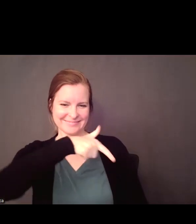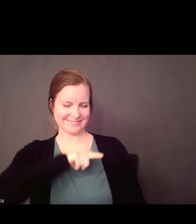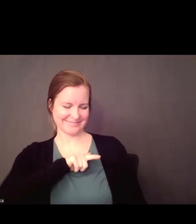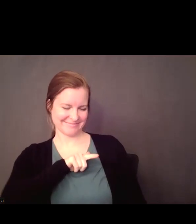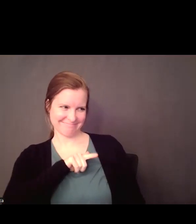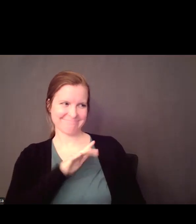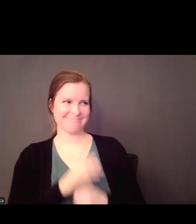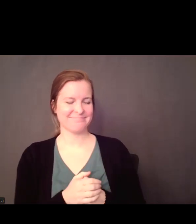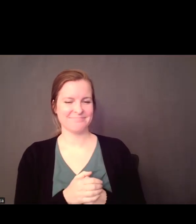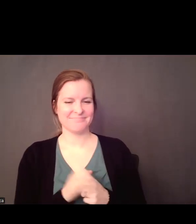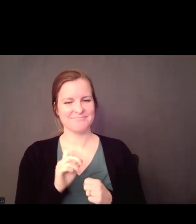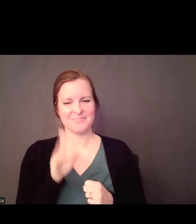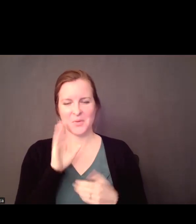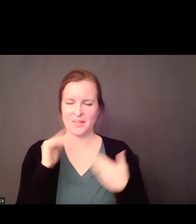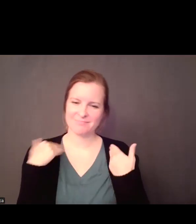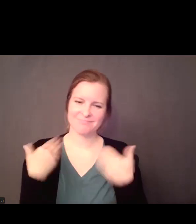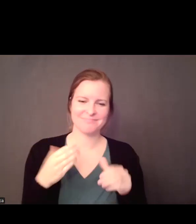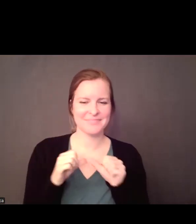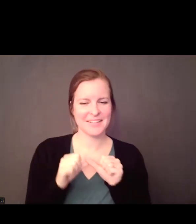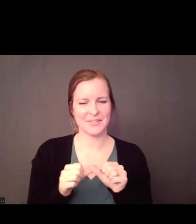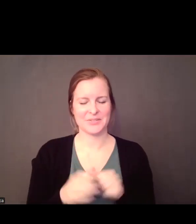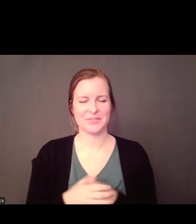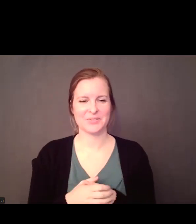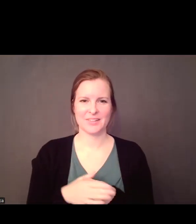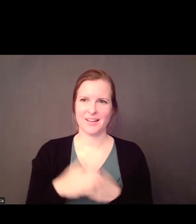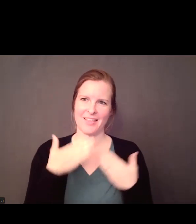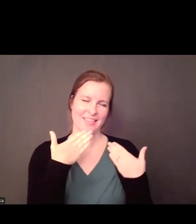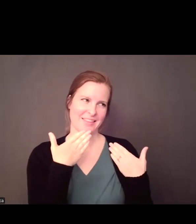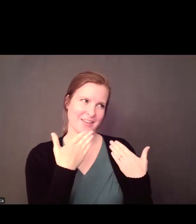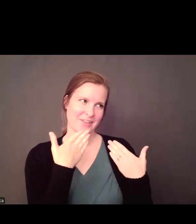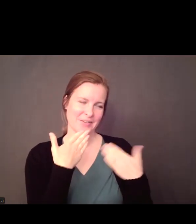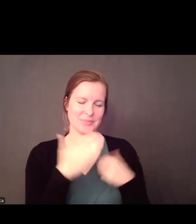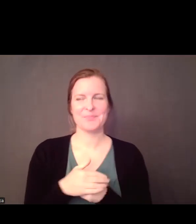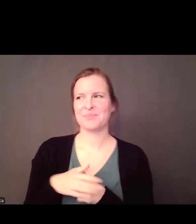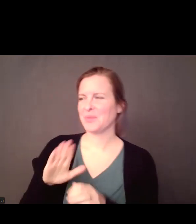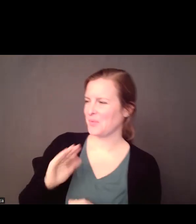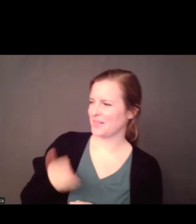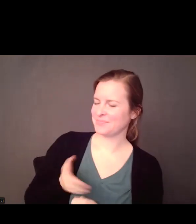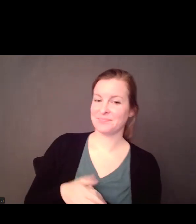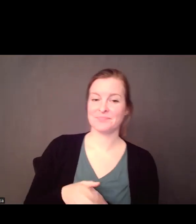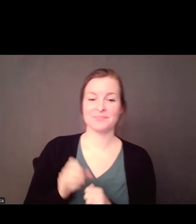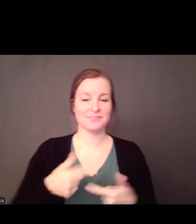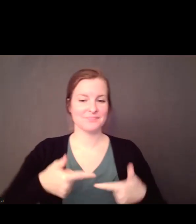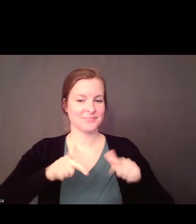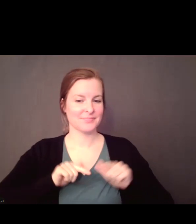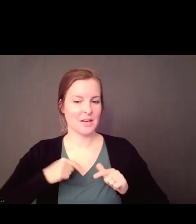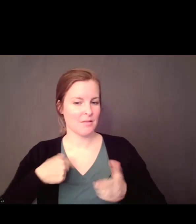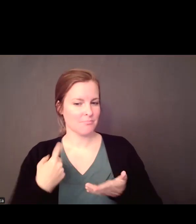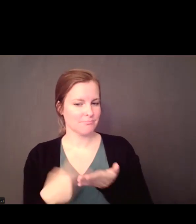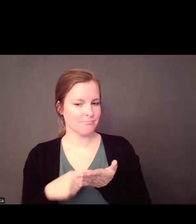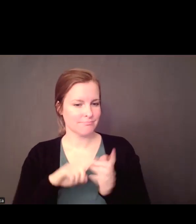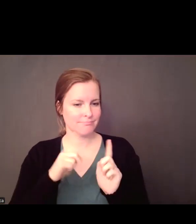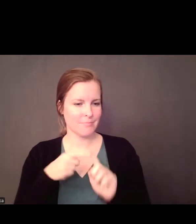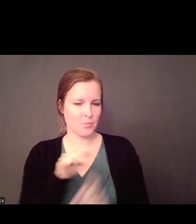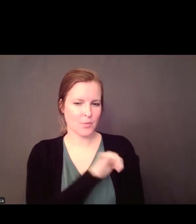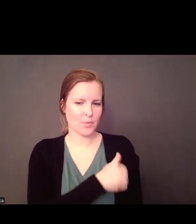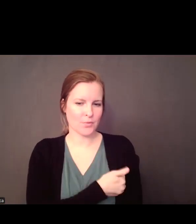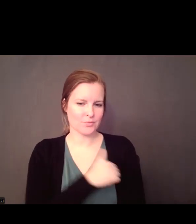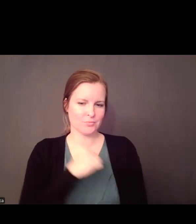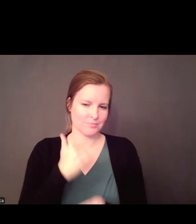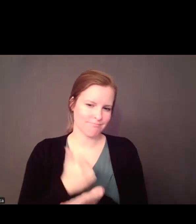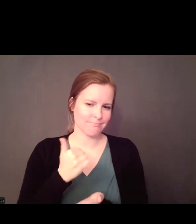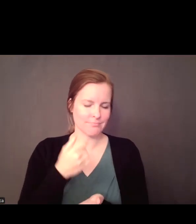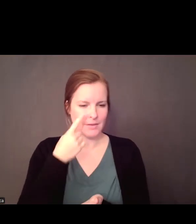So we'll go ahead and continue. Thank you, sir. Oh, you I'm are going to talk. welcome. All right, I'm going to talk a little bit about the authorization